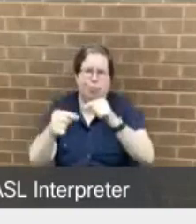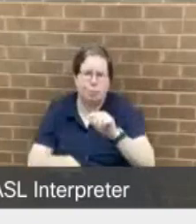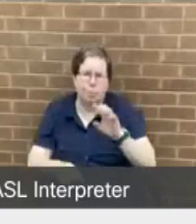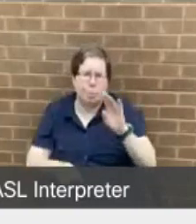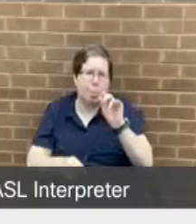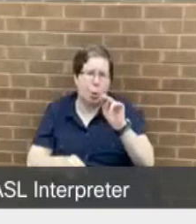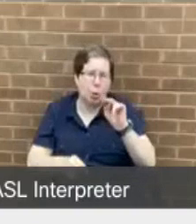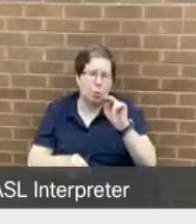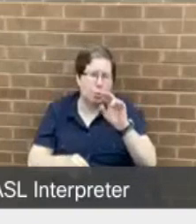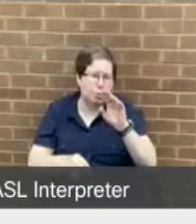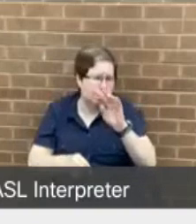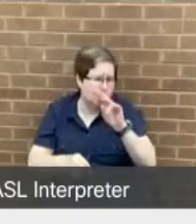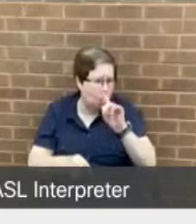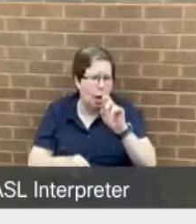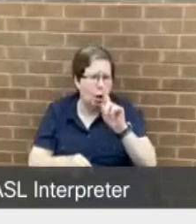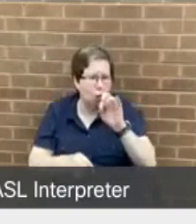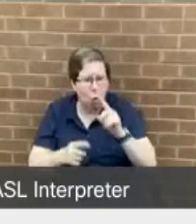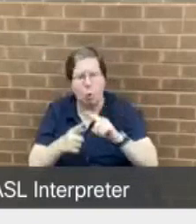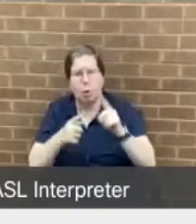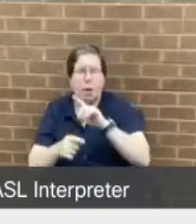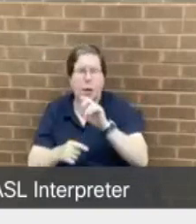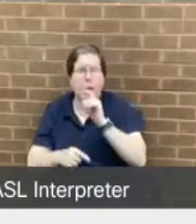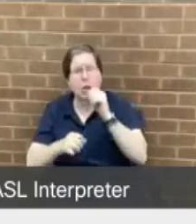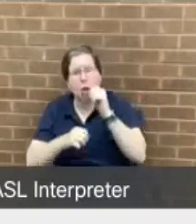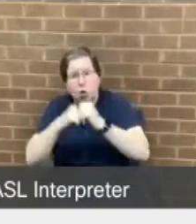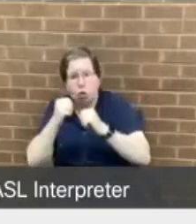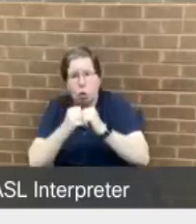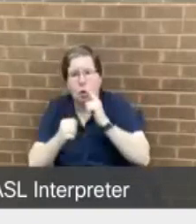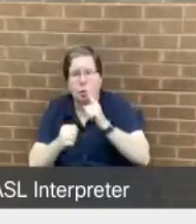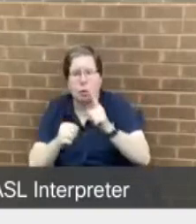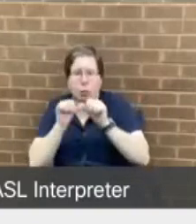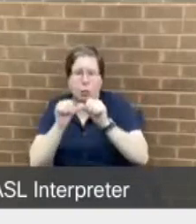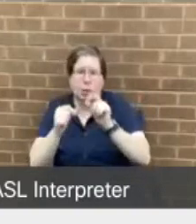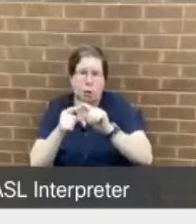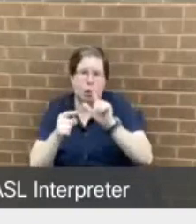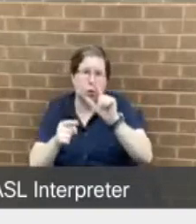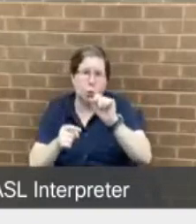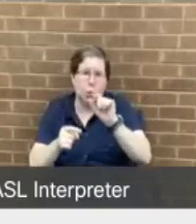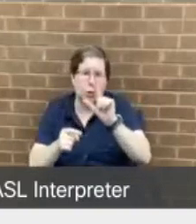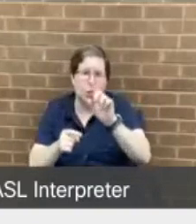design is underway. Construction will follow in 2024. This